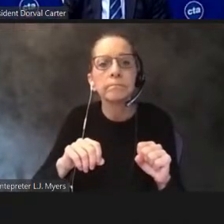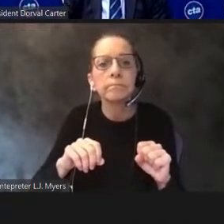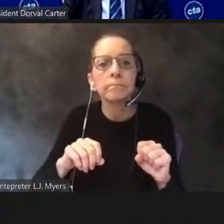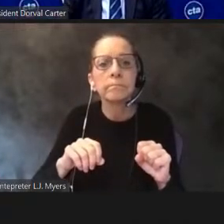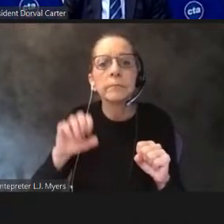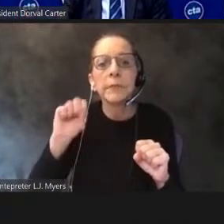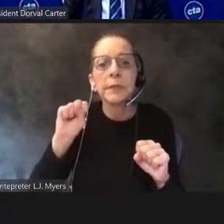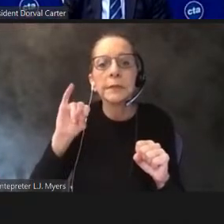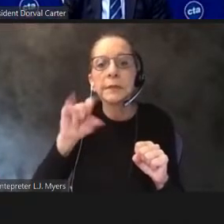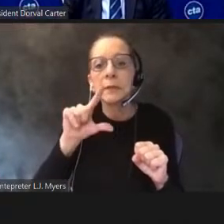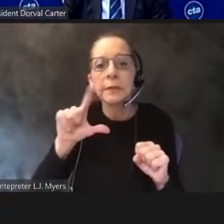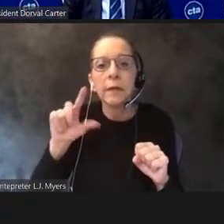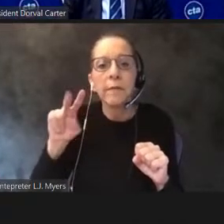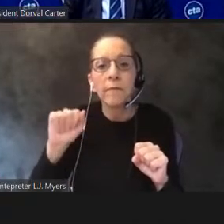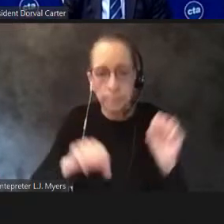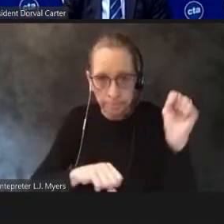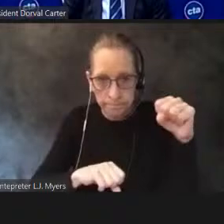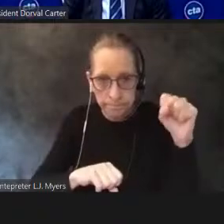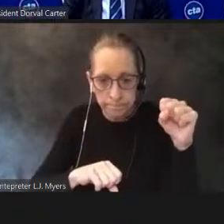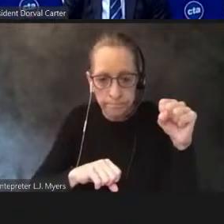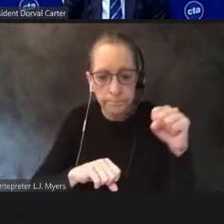Director Silva. Yes.